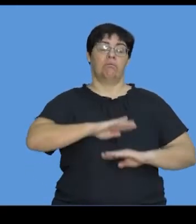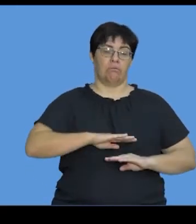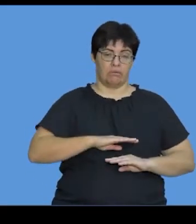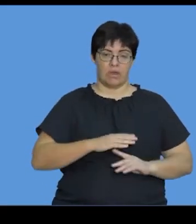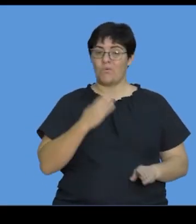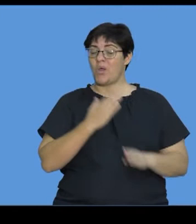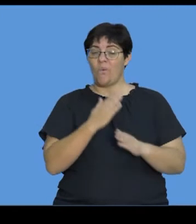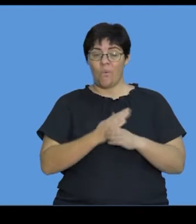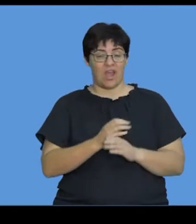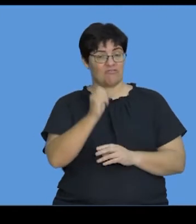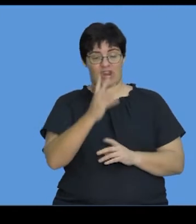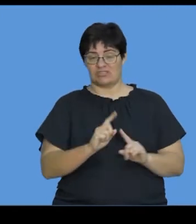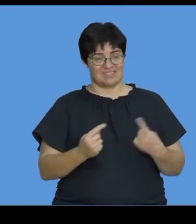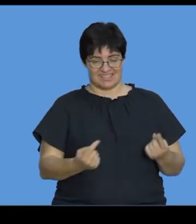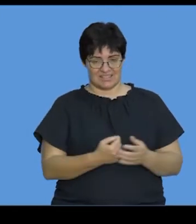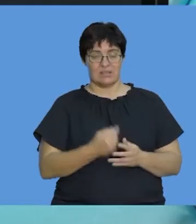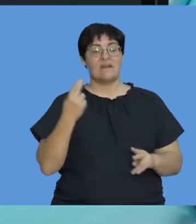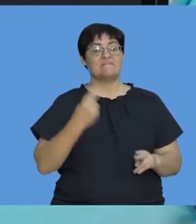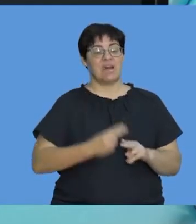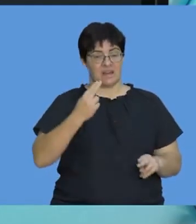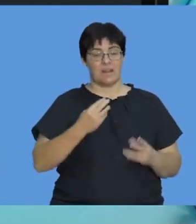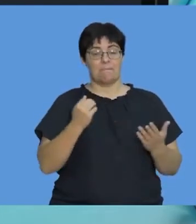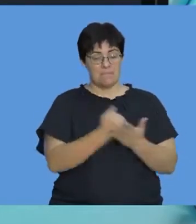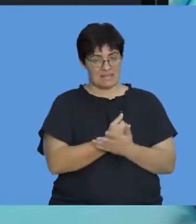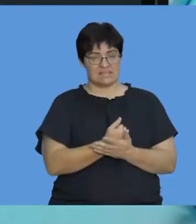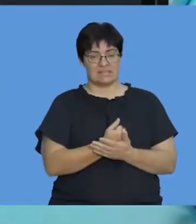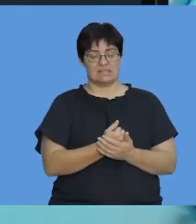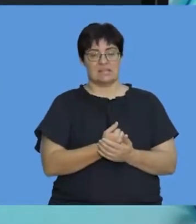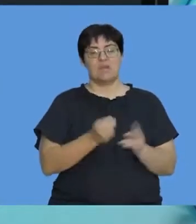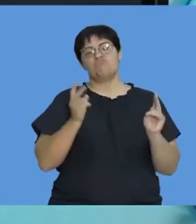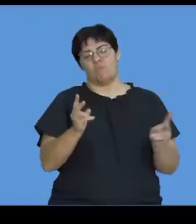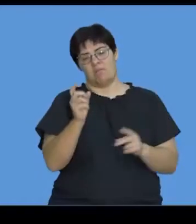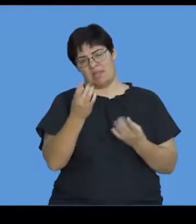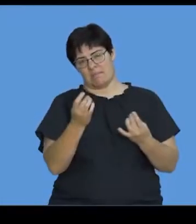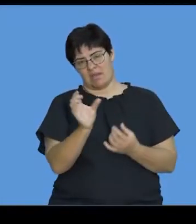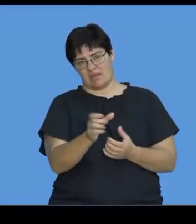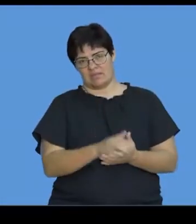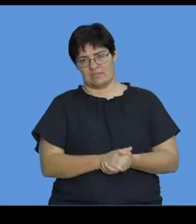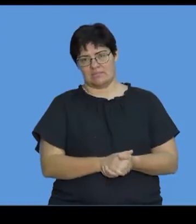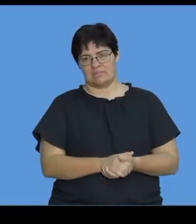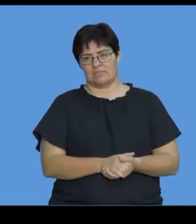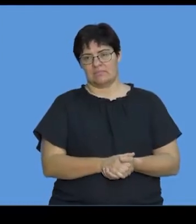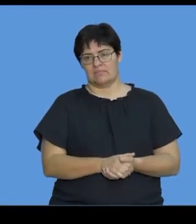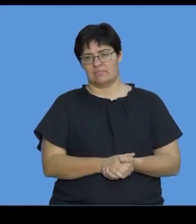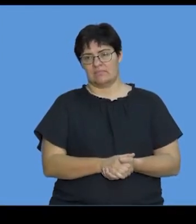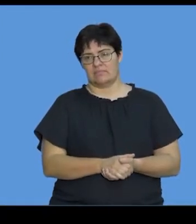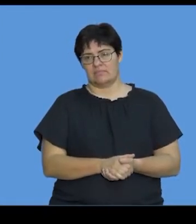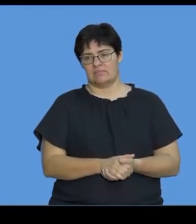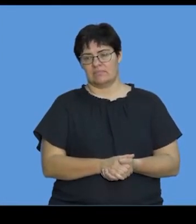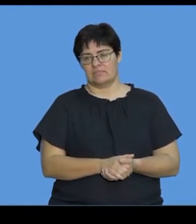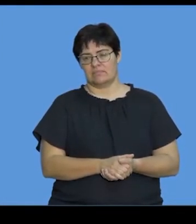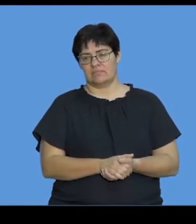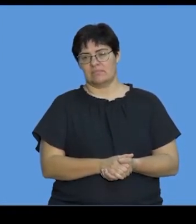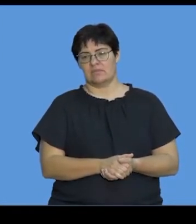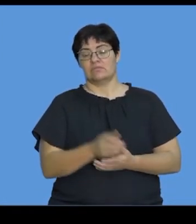we don't work with fractions, okay? Your final answer must be a normal number. Oopsie, wrong